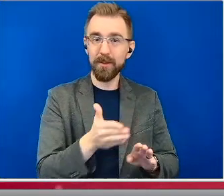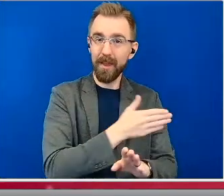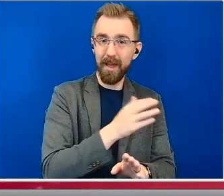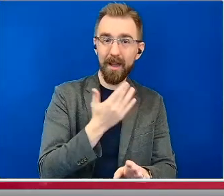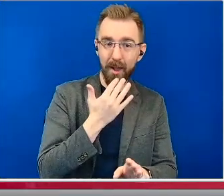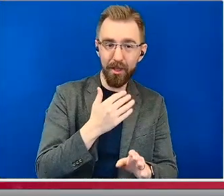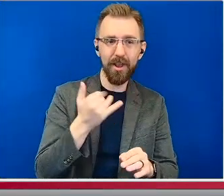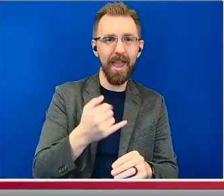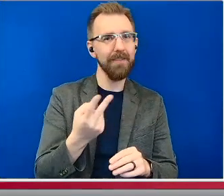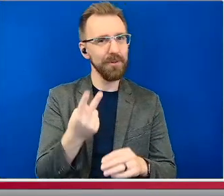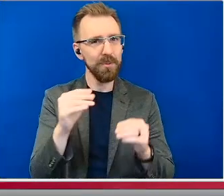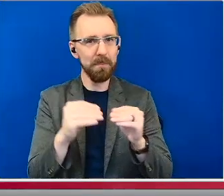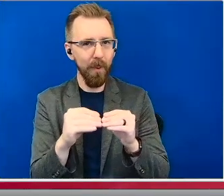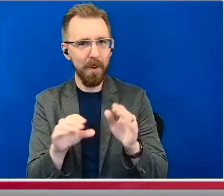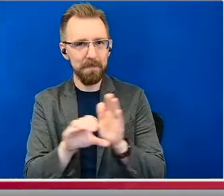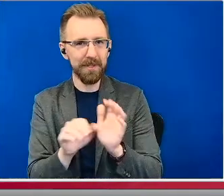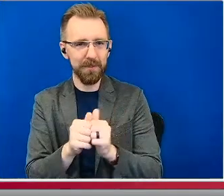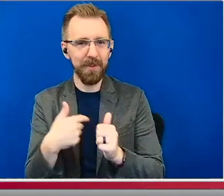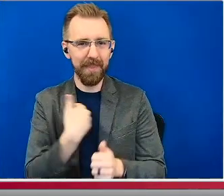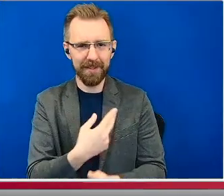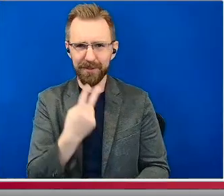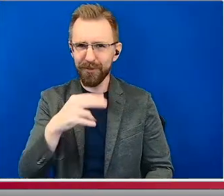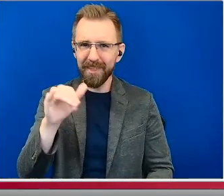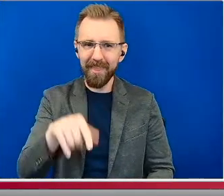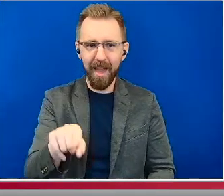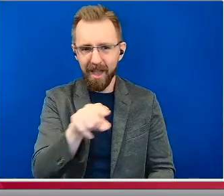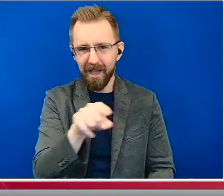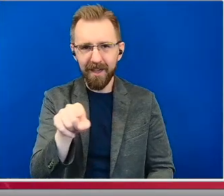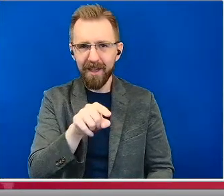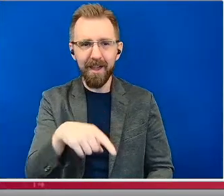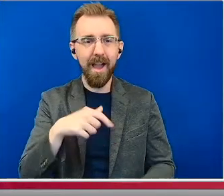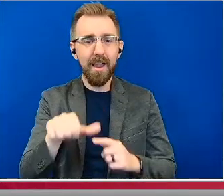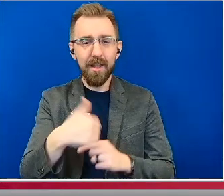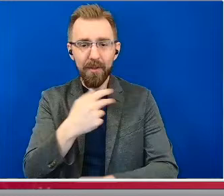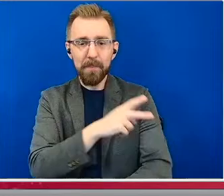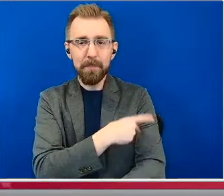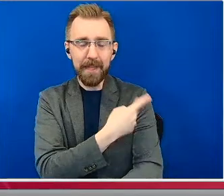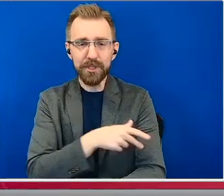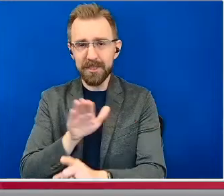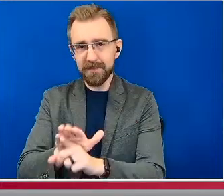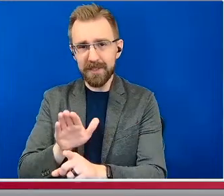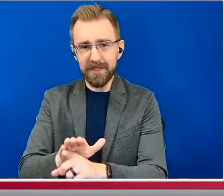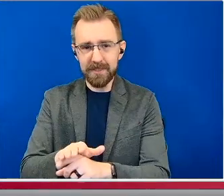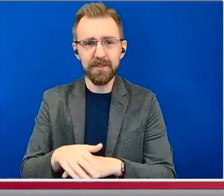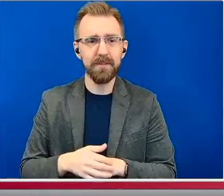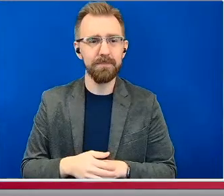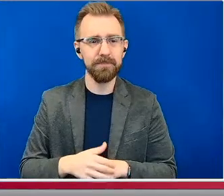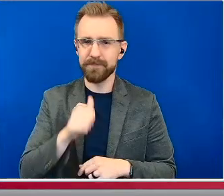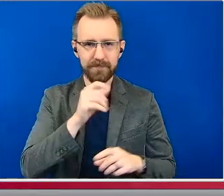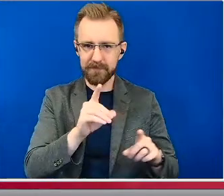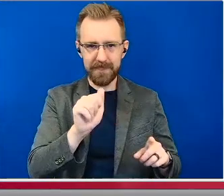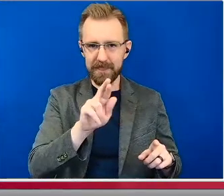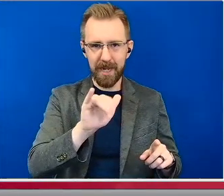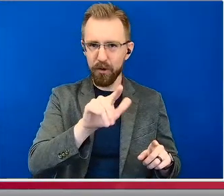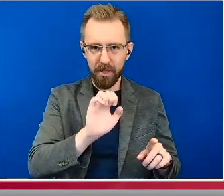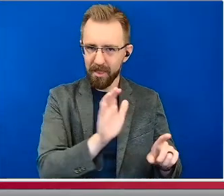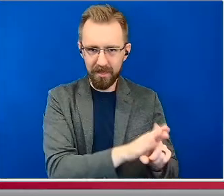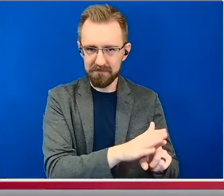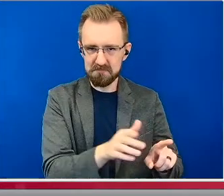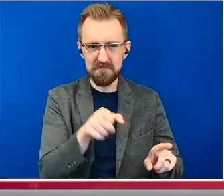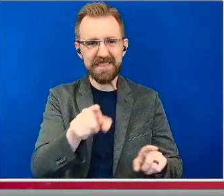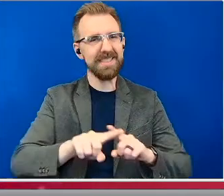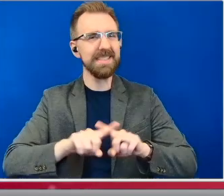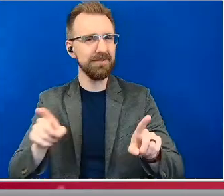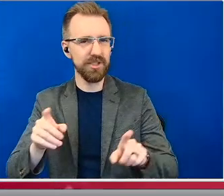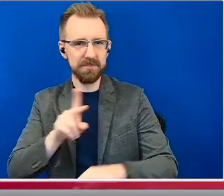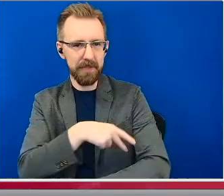us. Right. Check this out. Okay, these are images of another patient of Dr. Yarlagadda's, not Daryle. On the left,